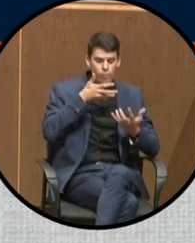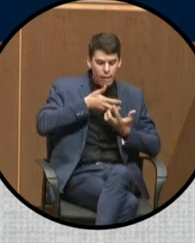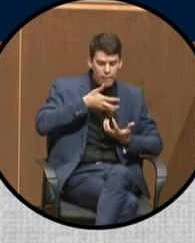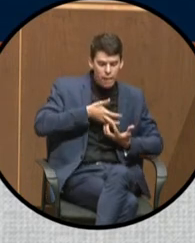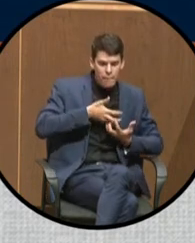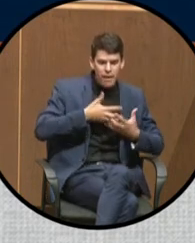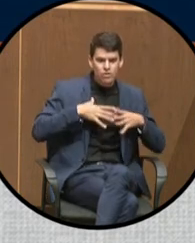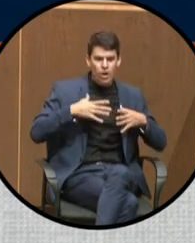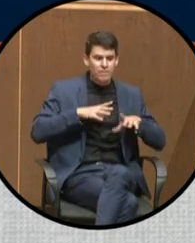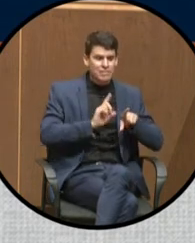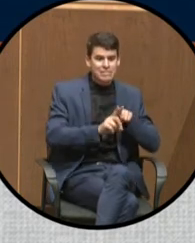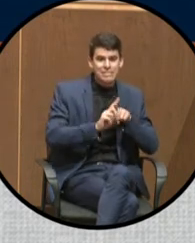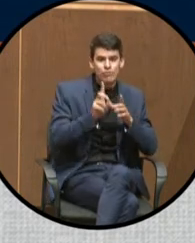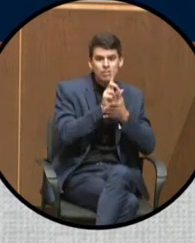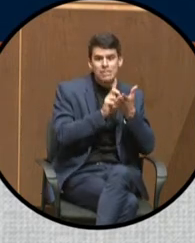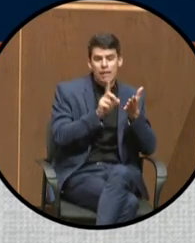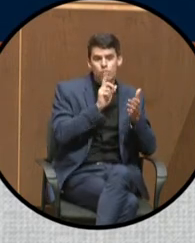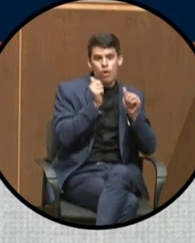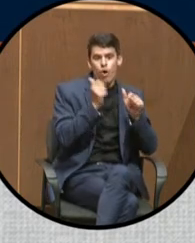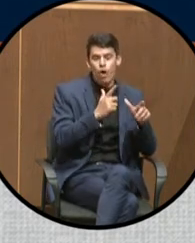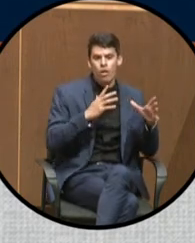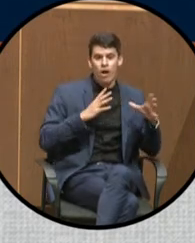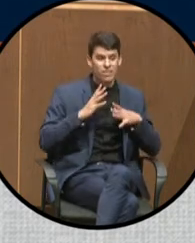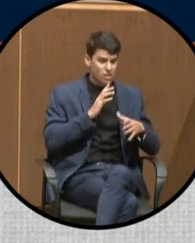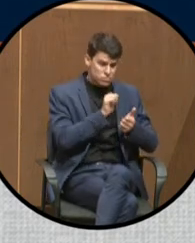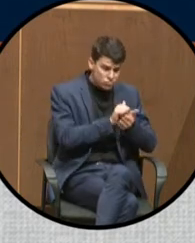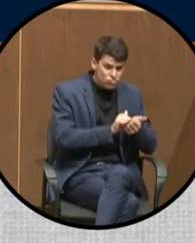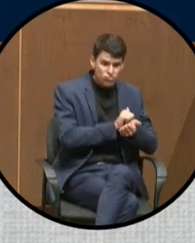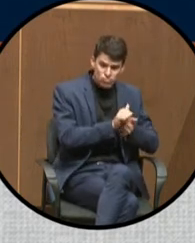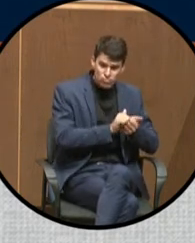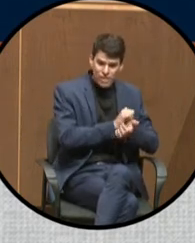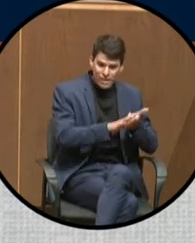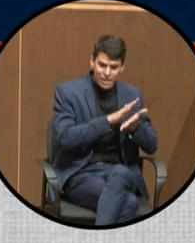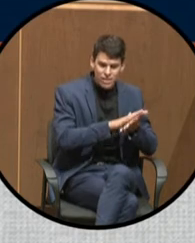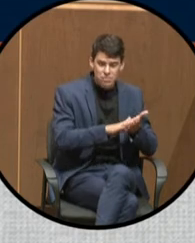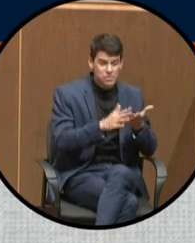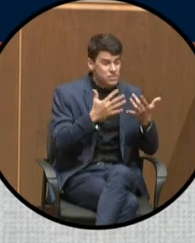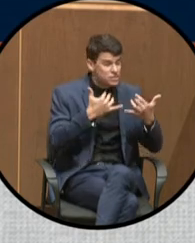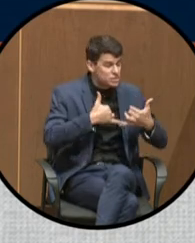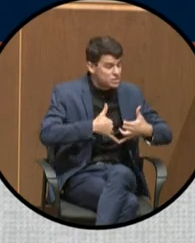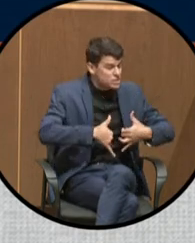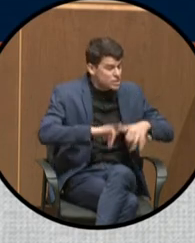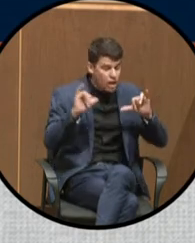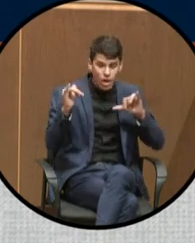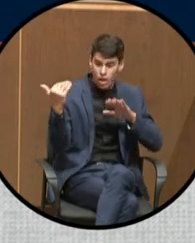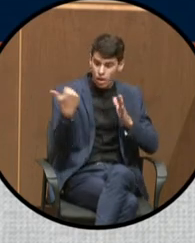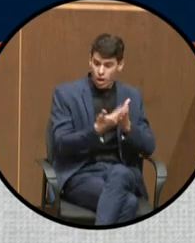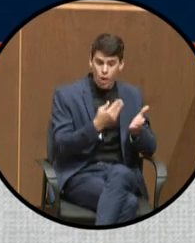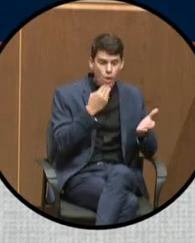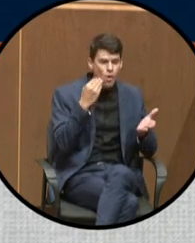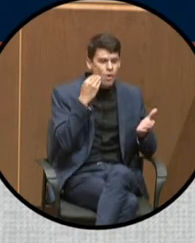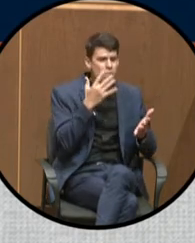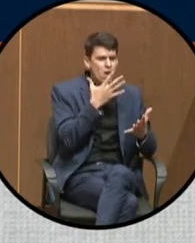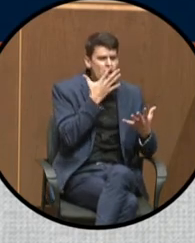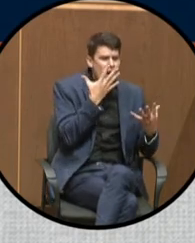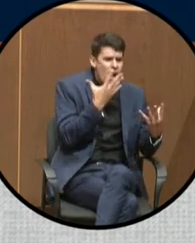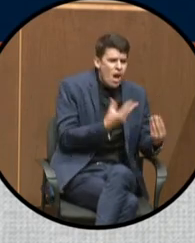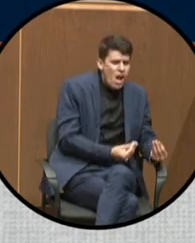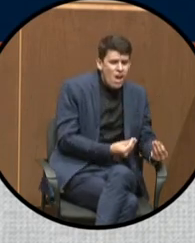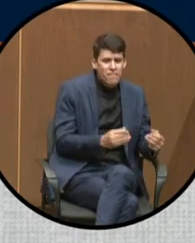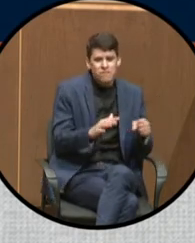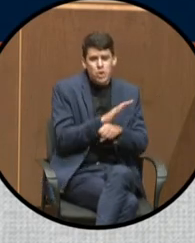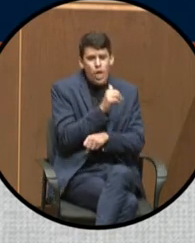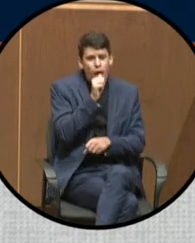multiple designs for every holiday. I keep them clean. They still come home filthy and soaking wet and full of peanut butter and